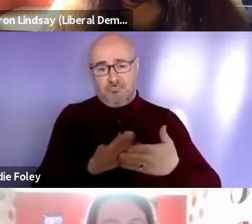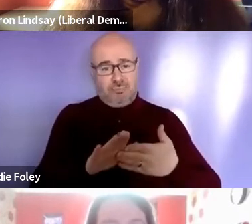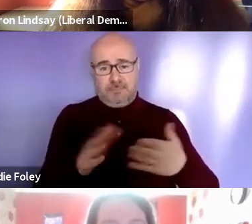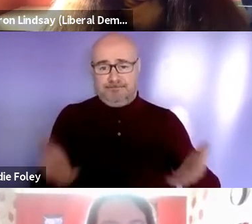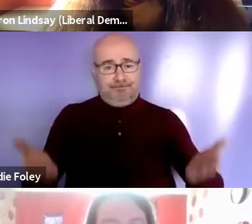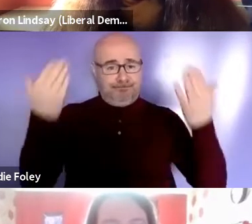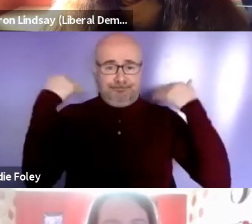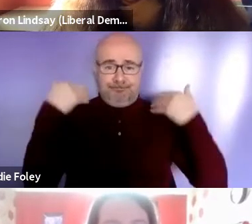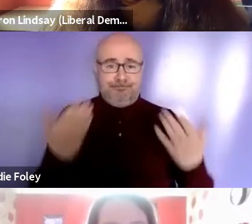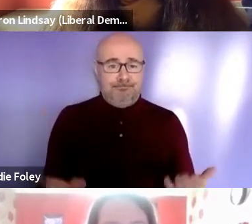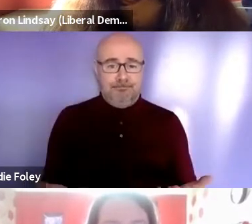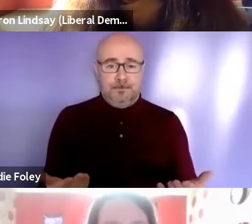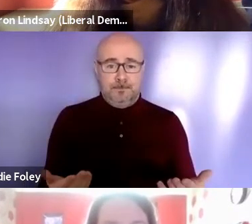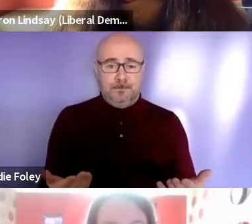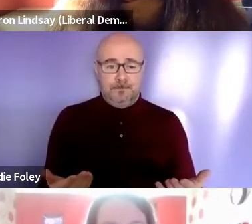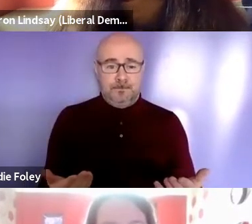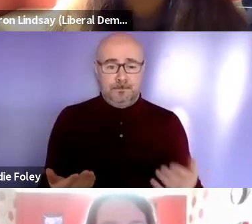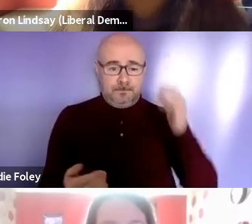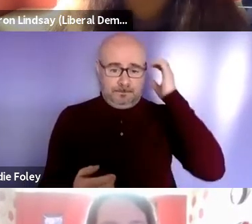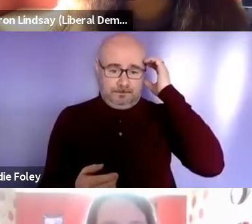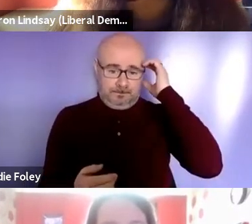But I think as well,